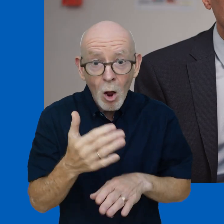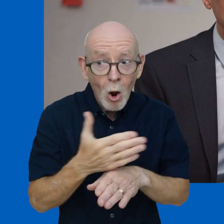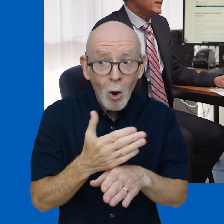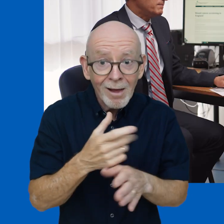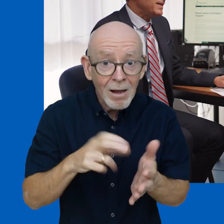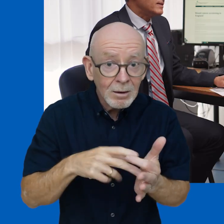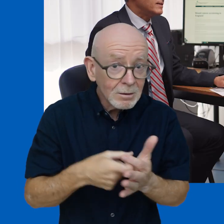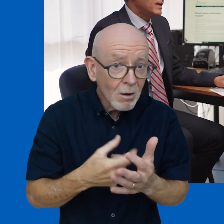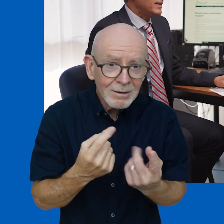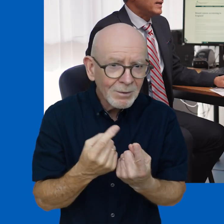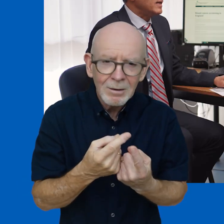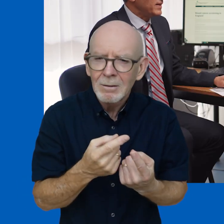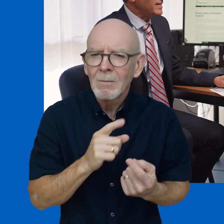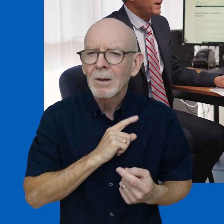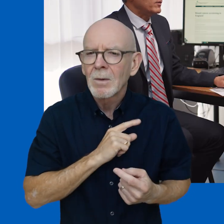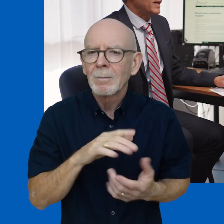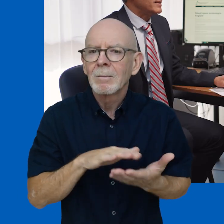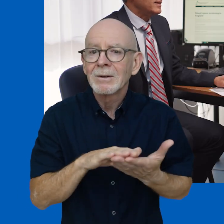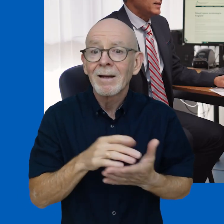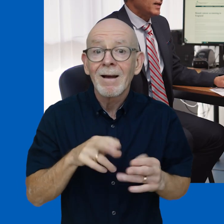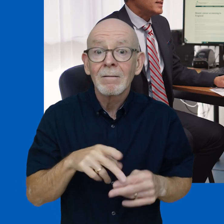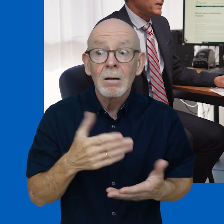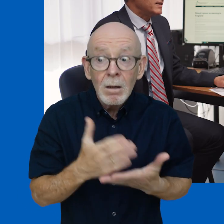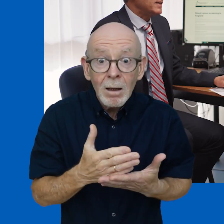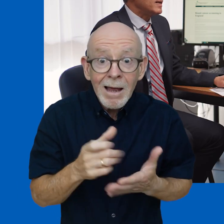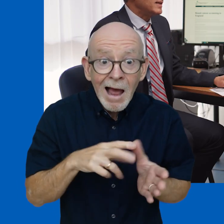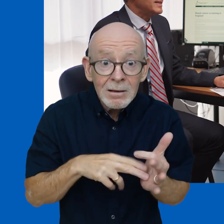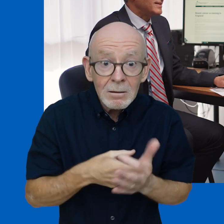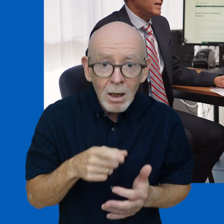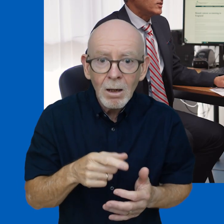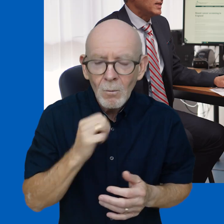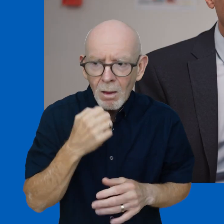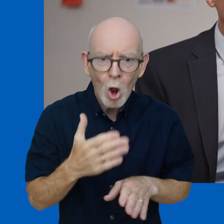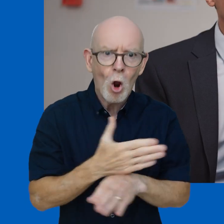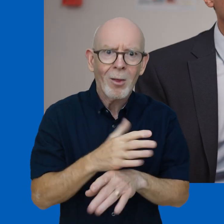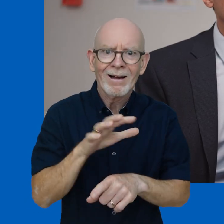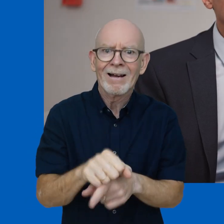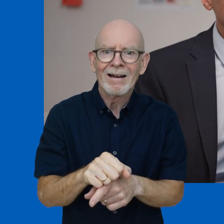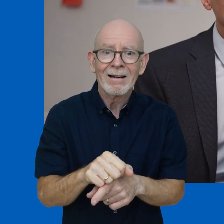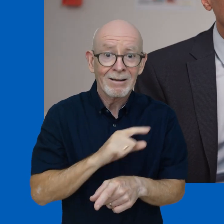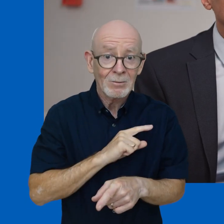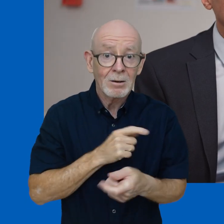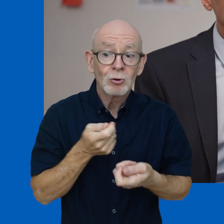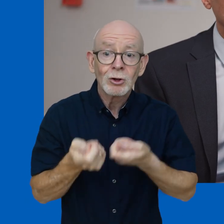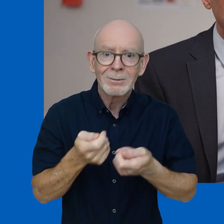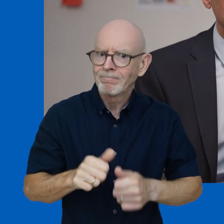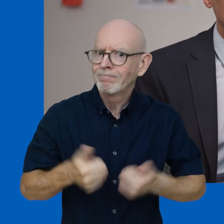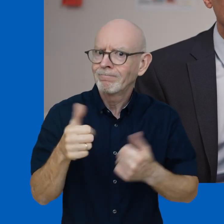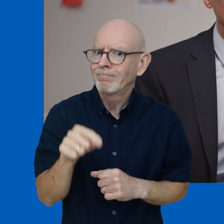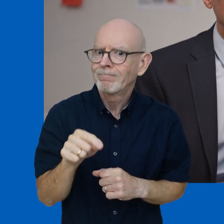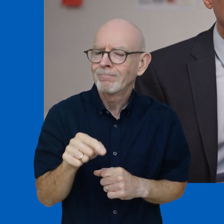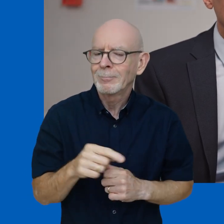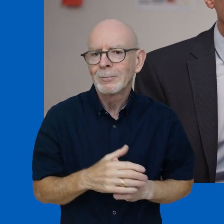itself. This means that if it is bowel cancer, it is picked up at an early stage, and this is when treatment can be the most